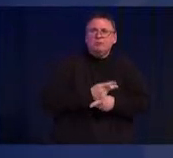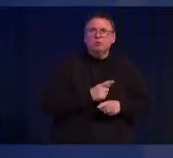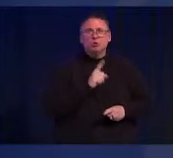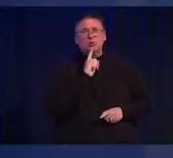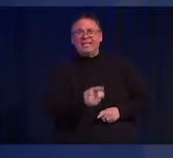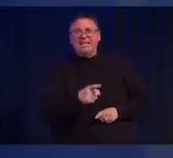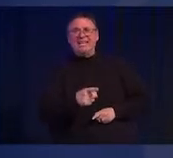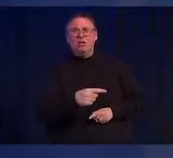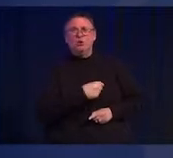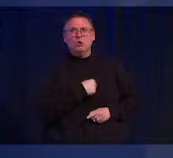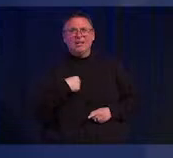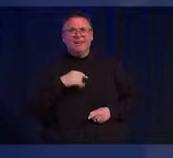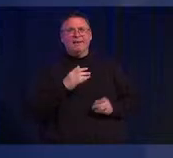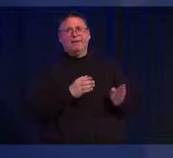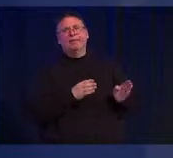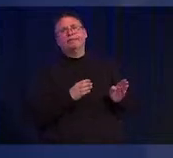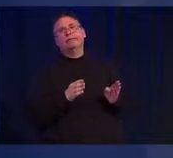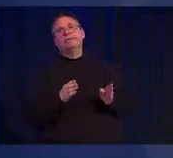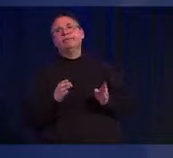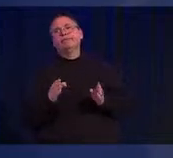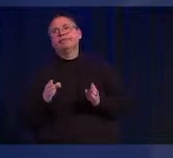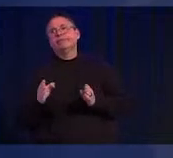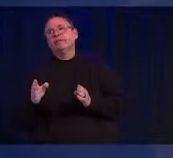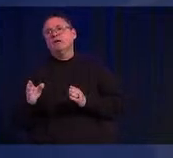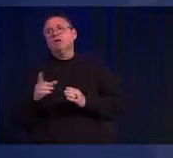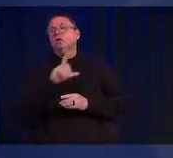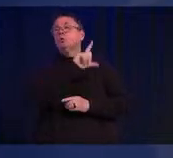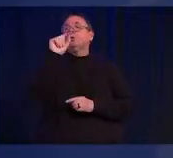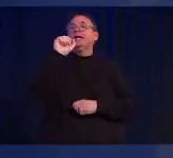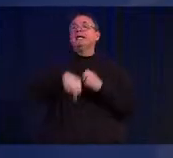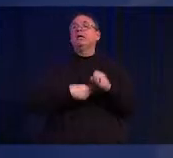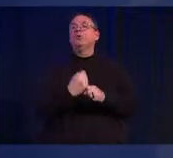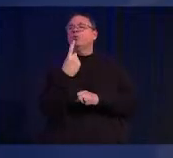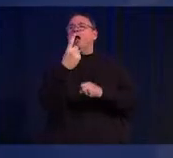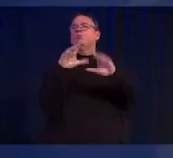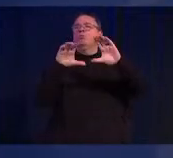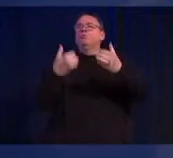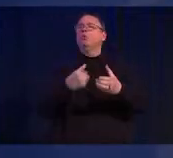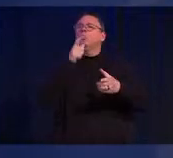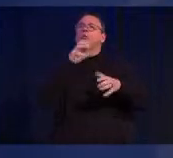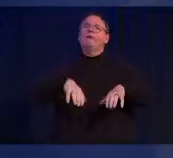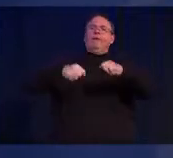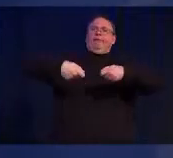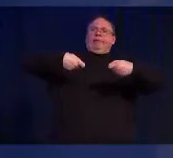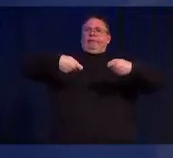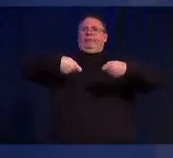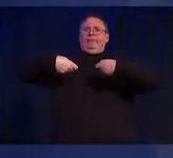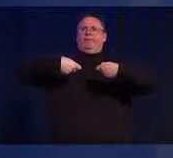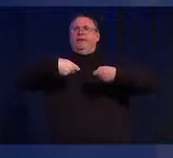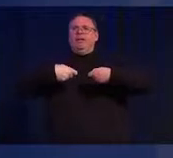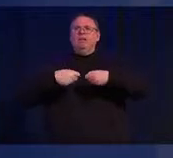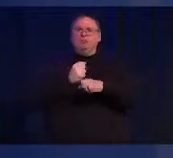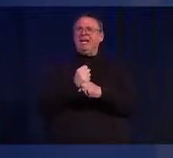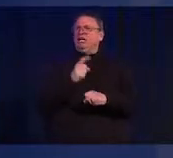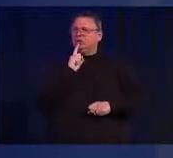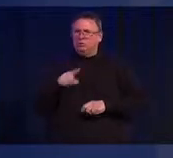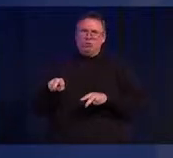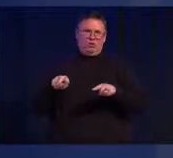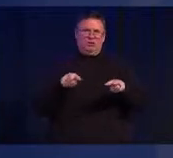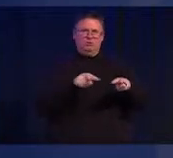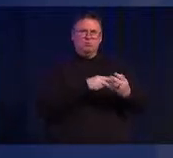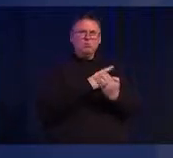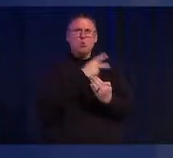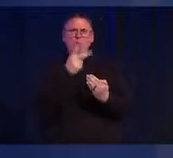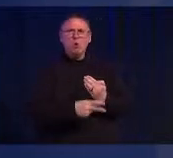away from that with 20 years of one-party rule. I believe in making sure that we are watching programs when $1.6